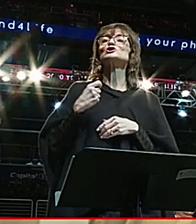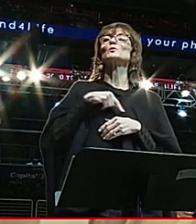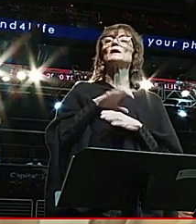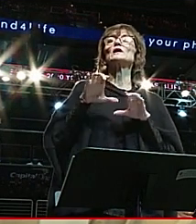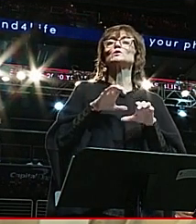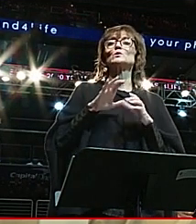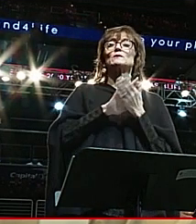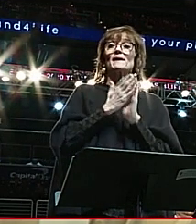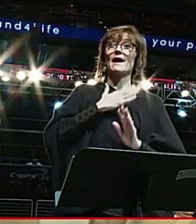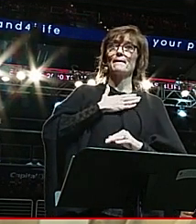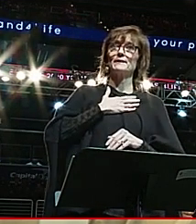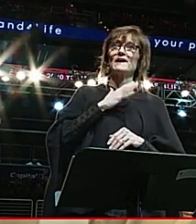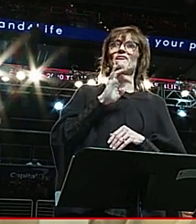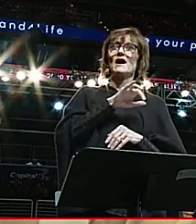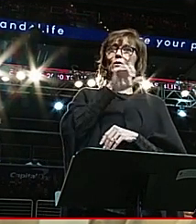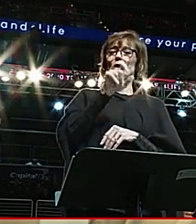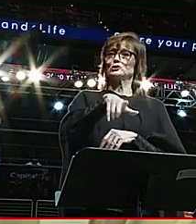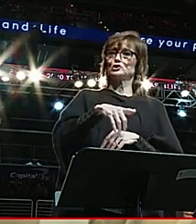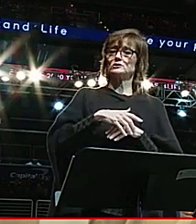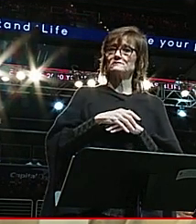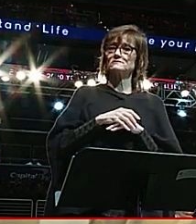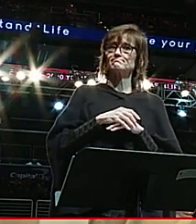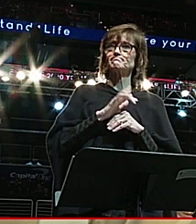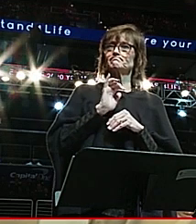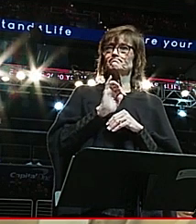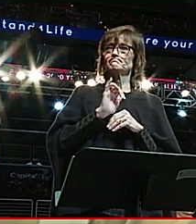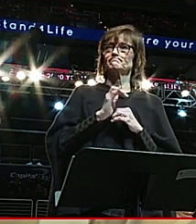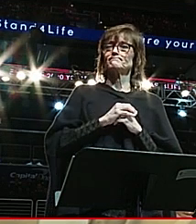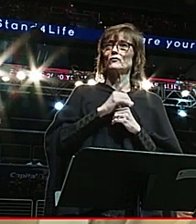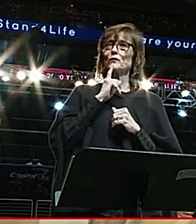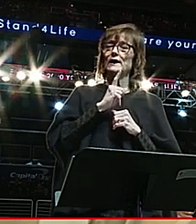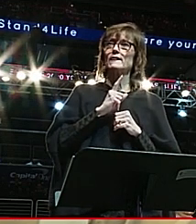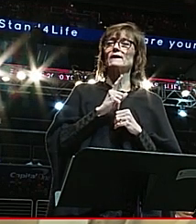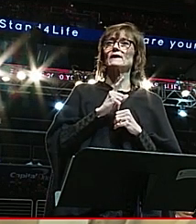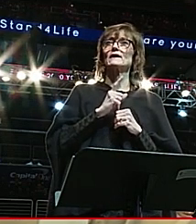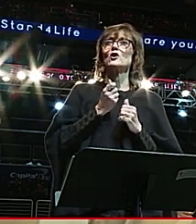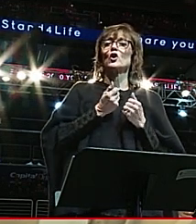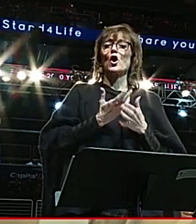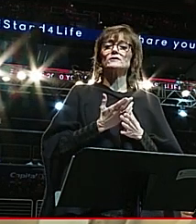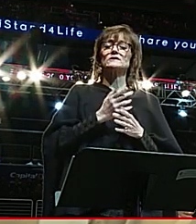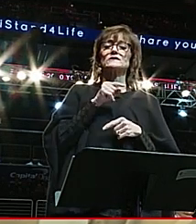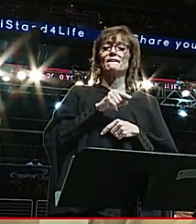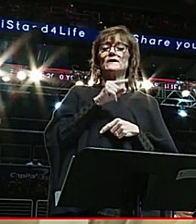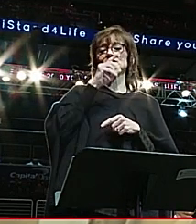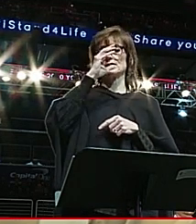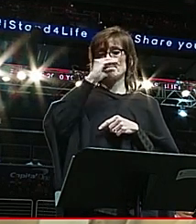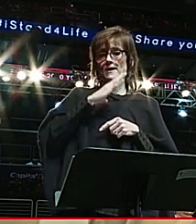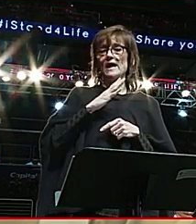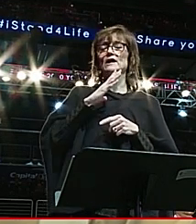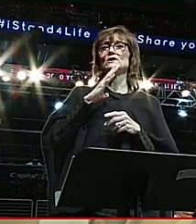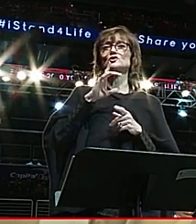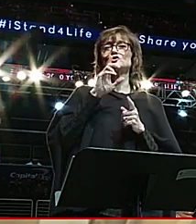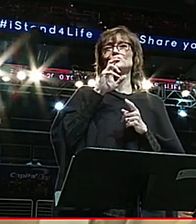happy? It is this question that somehow moves him, puts him on a journey to go seek Jesus,